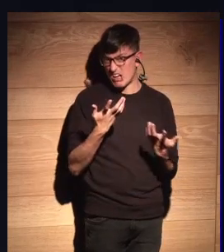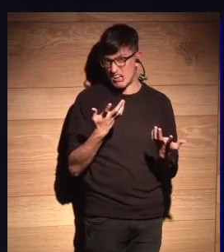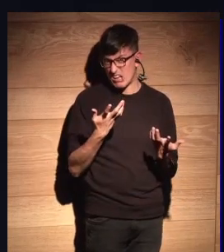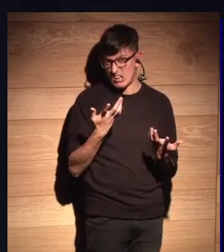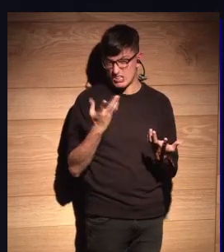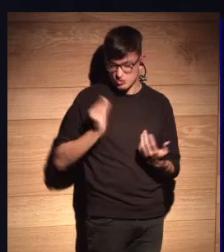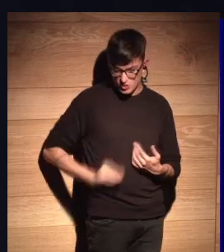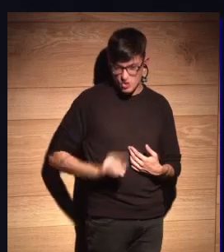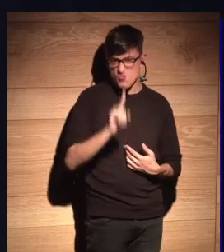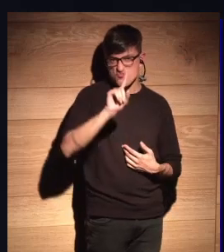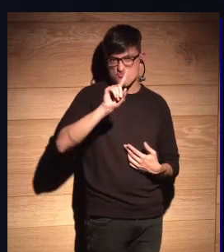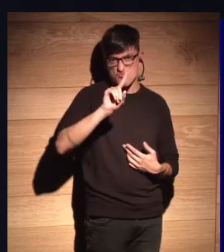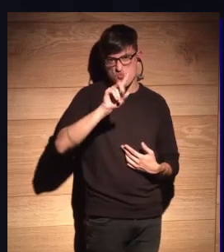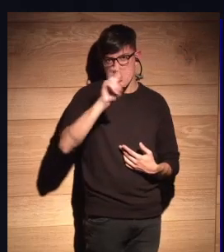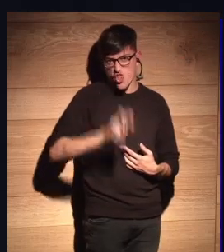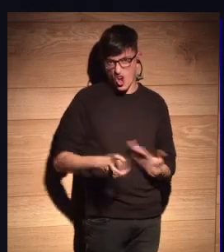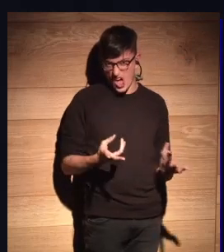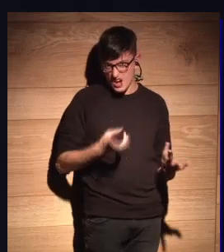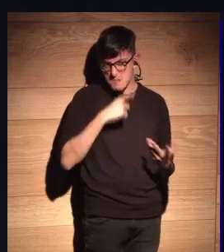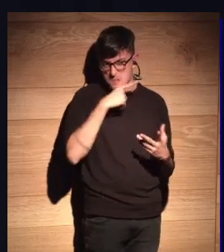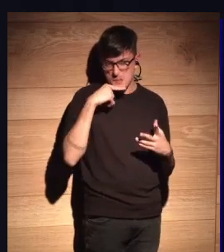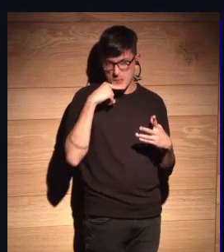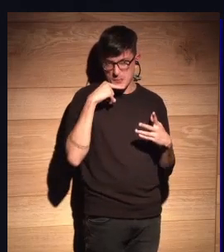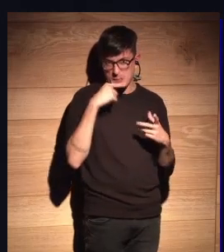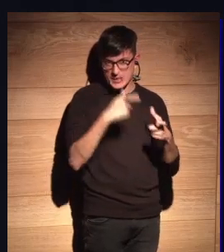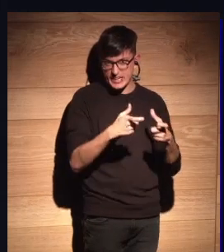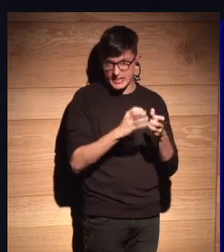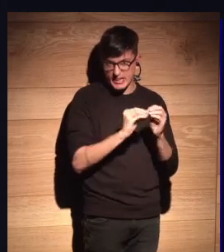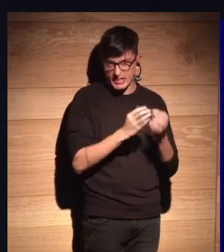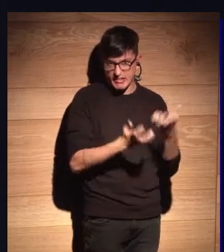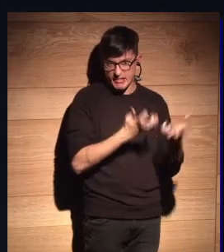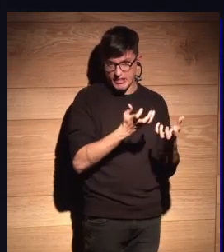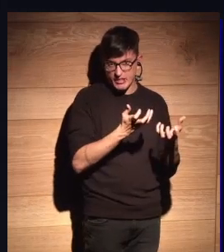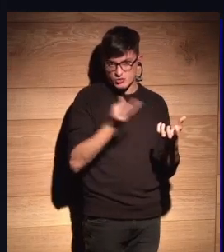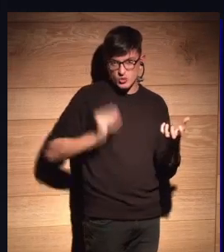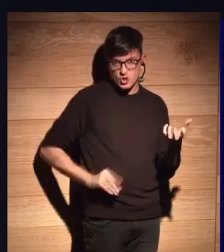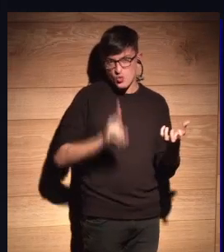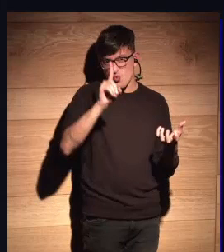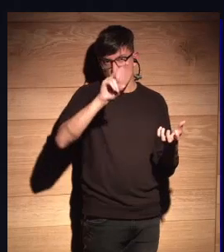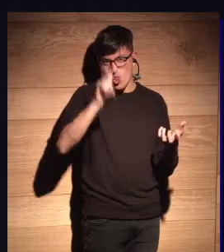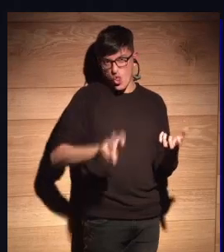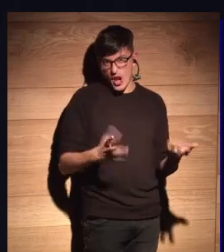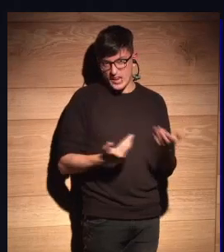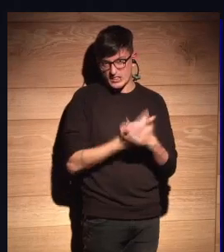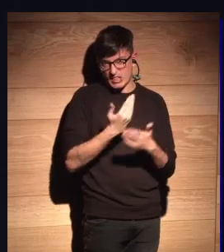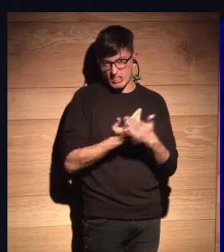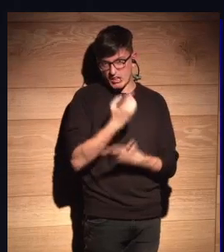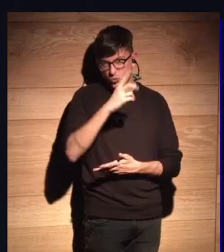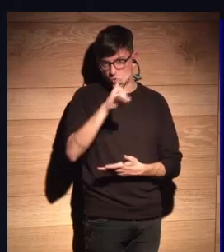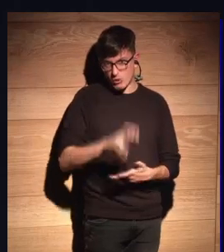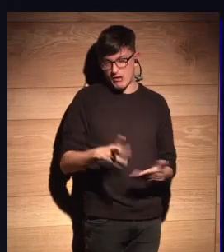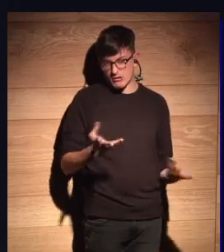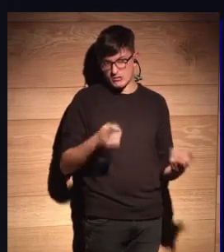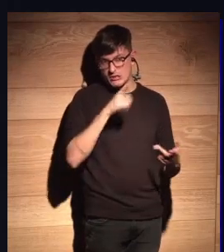So I think the pressures of life, in addition to her being a refugee, an orphan, I think being